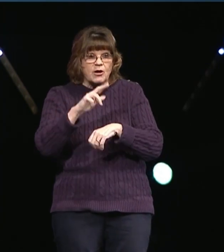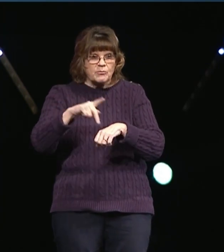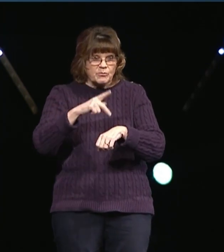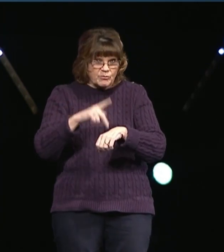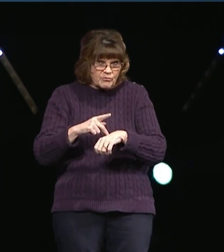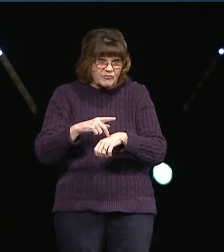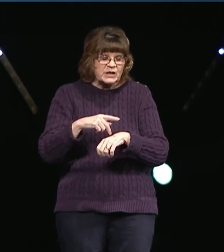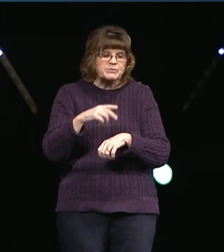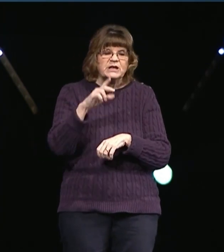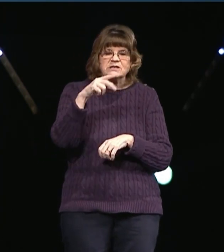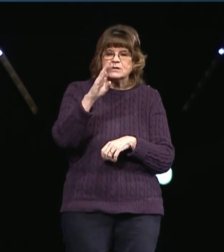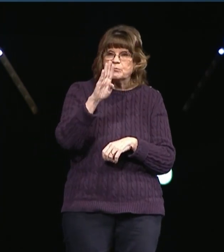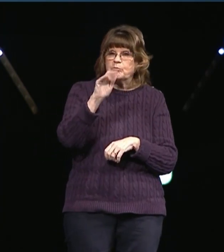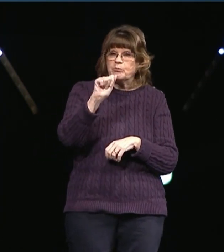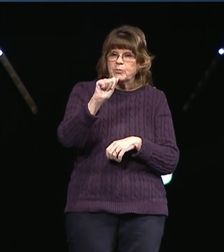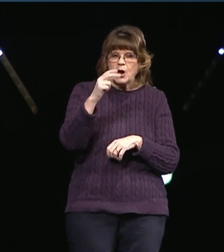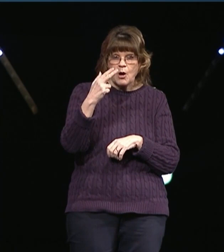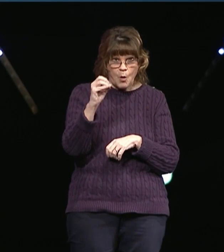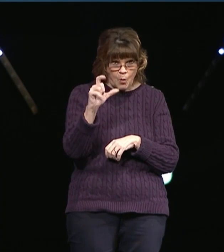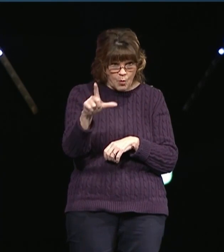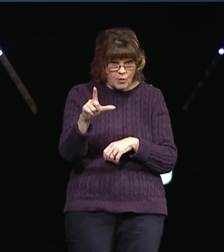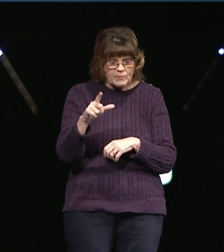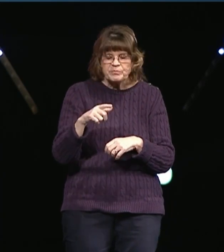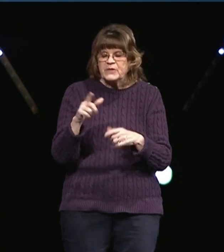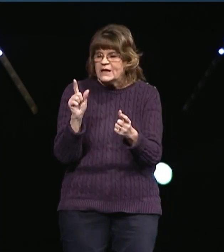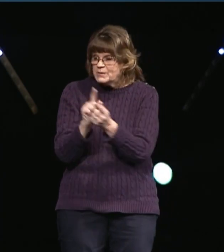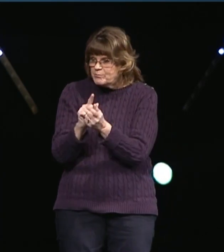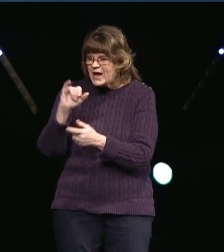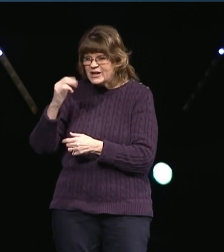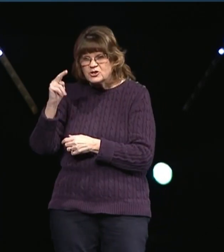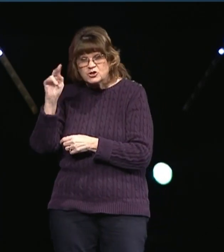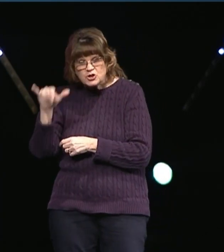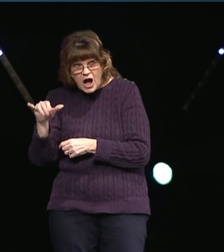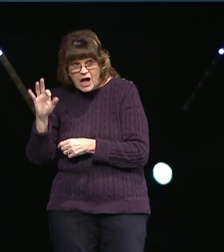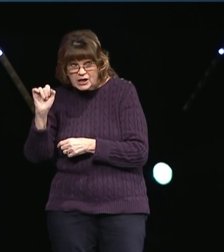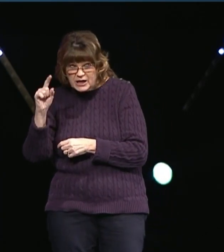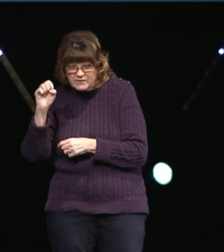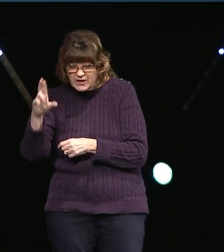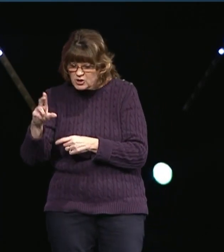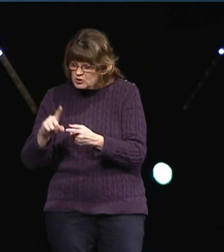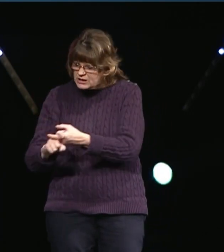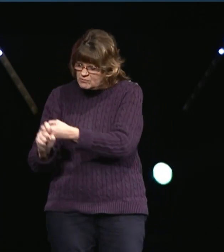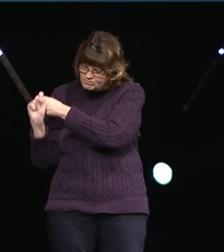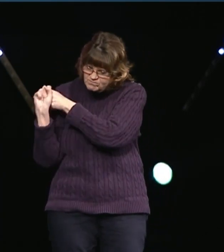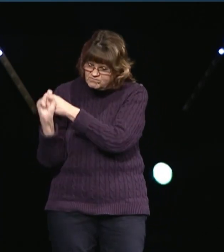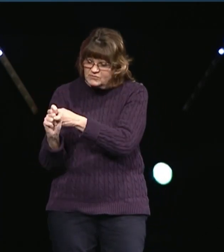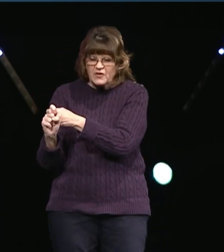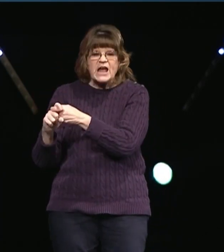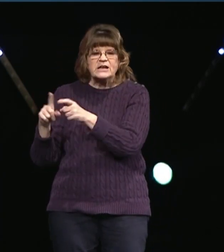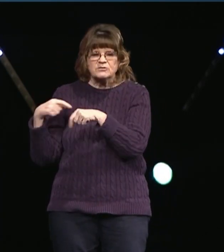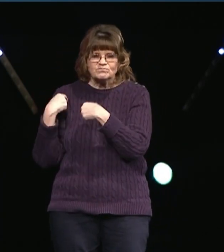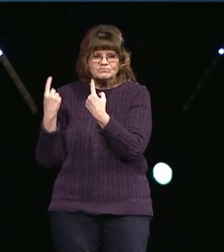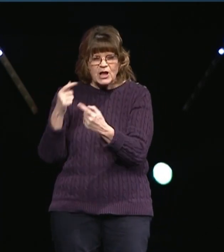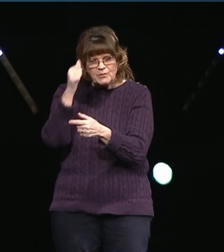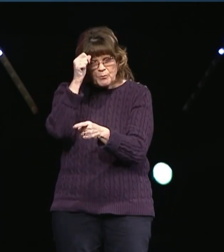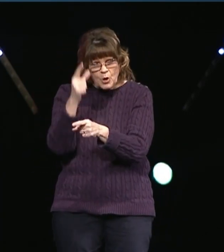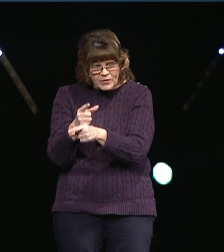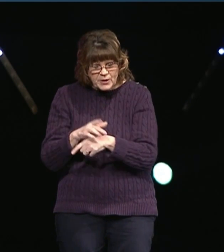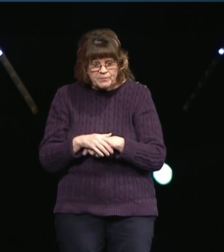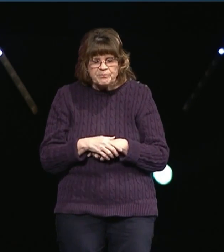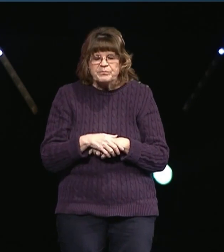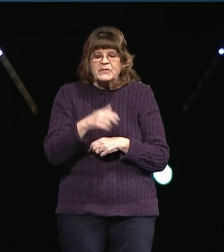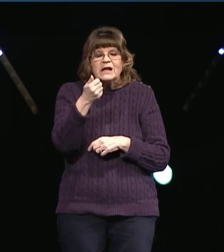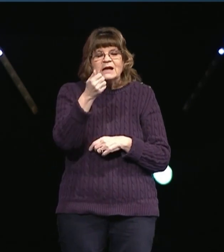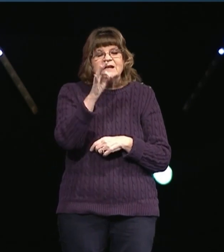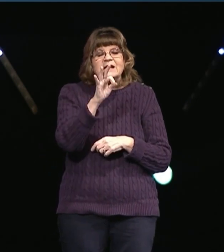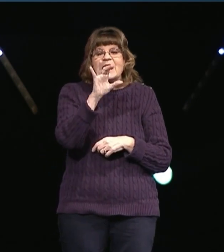Bohol. On Bohol, Dennis met Johnny Fisher, who would become his lifelong friend and brother. Soon after, in 1984, Dennis